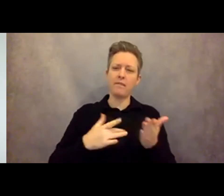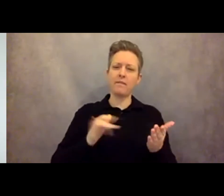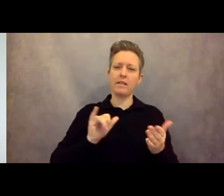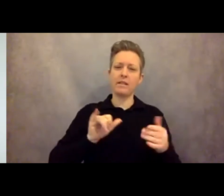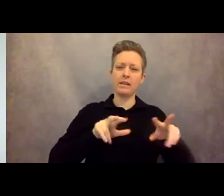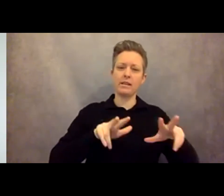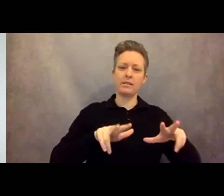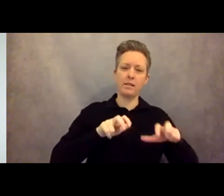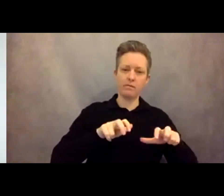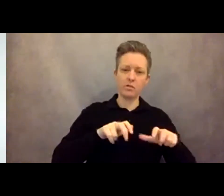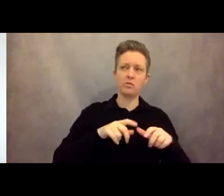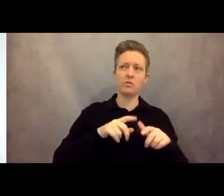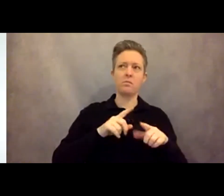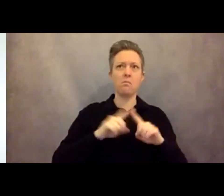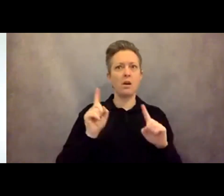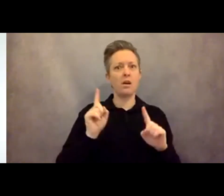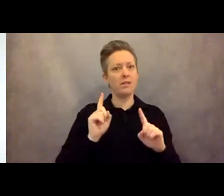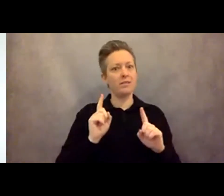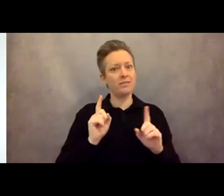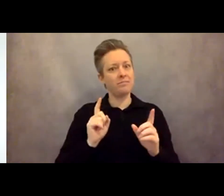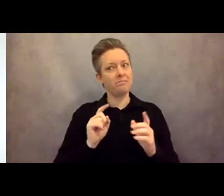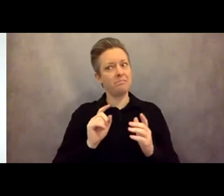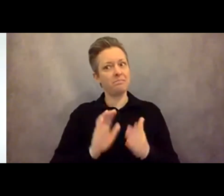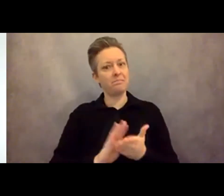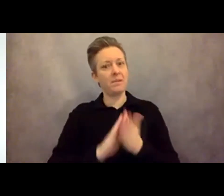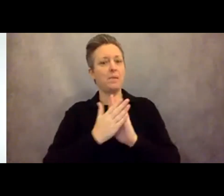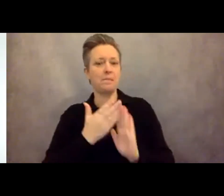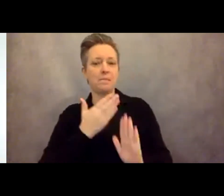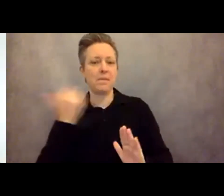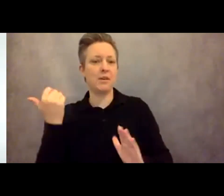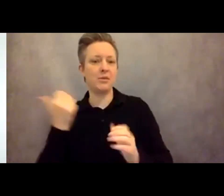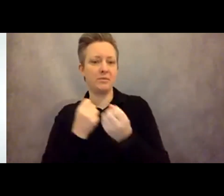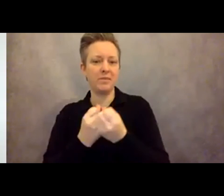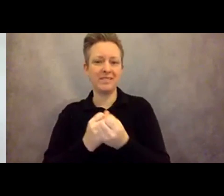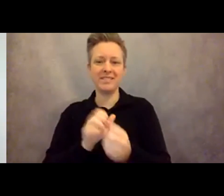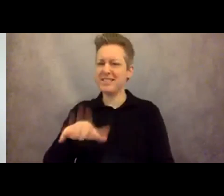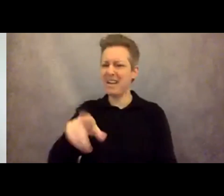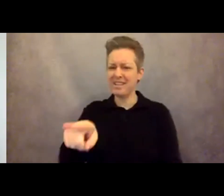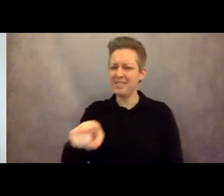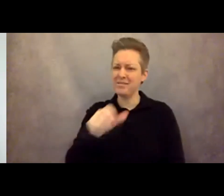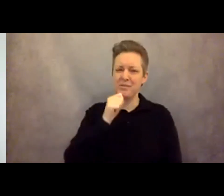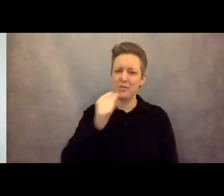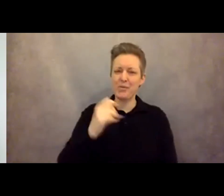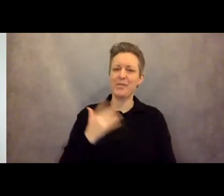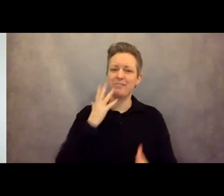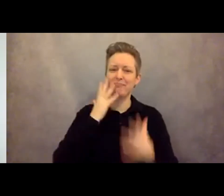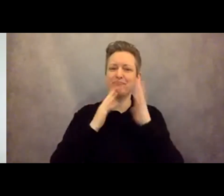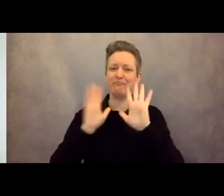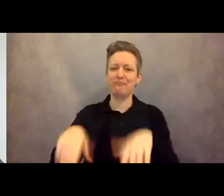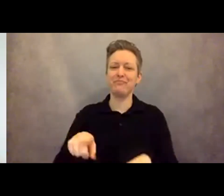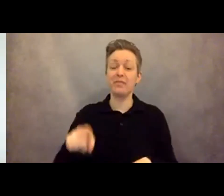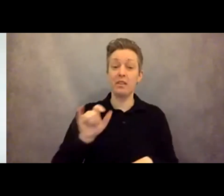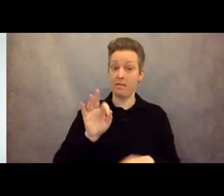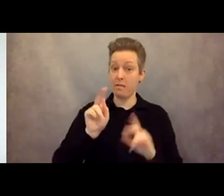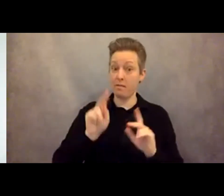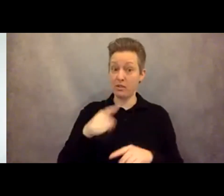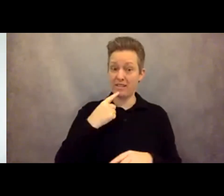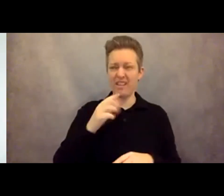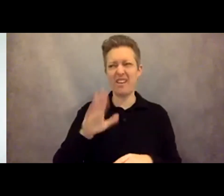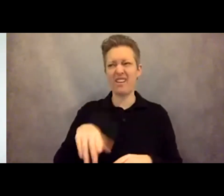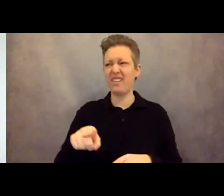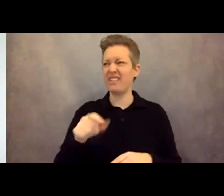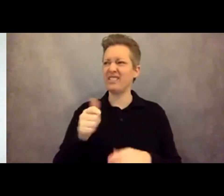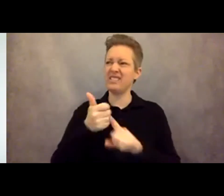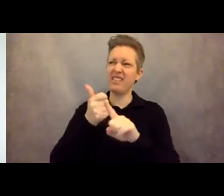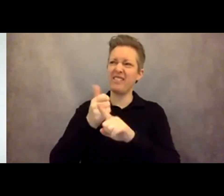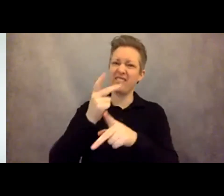ally. It absolutely does. Like, Ayana said, don't feel ashamed. Like, oh, if somebody tries to shame you for your self-care, like that's just part of